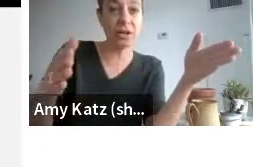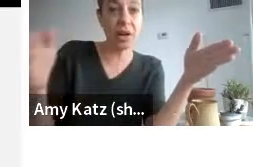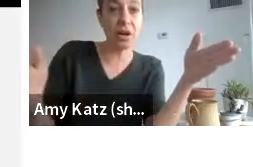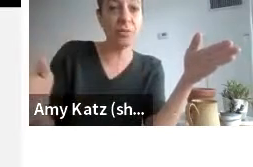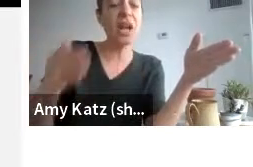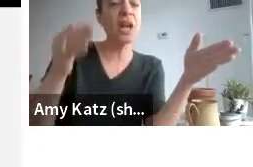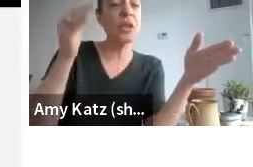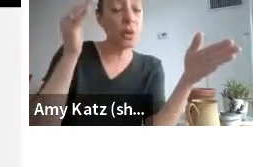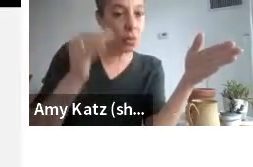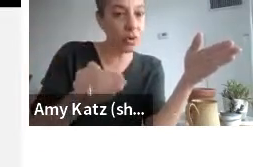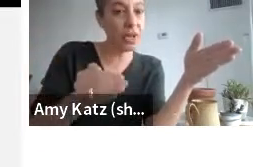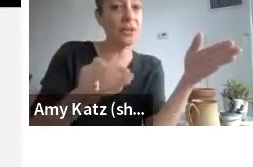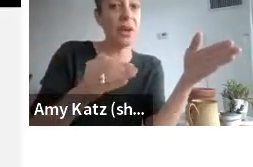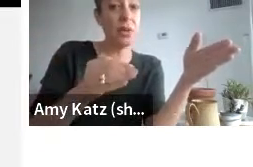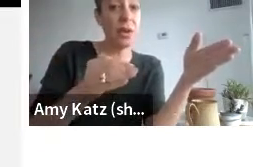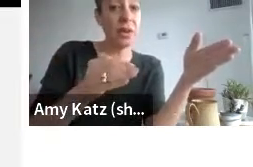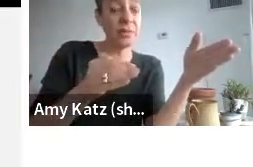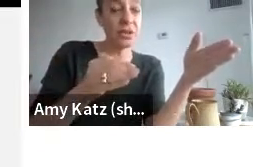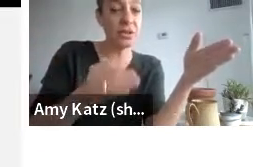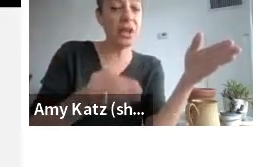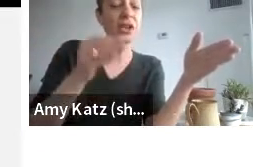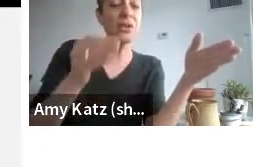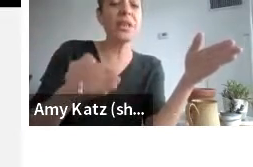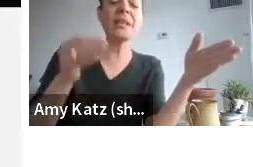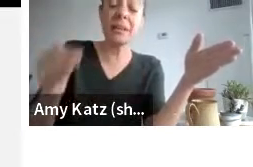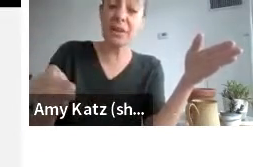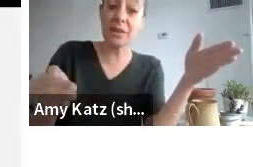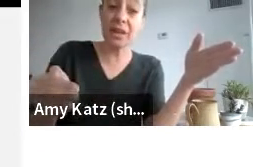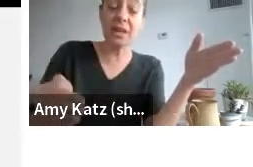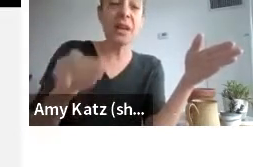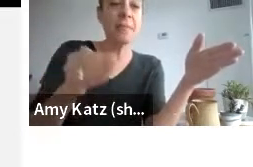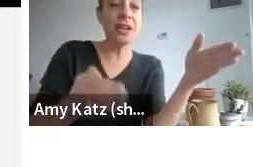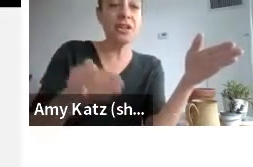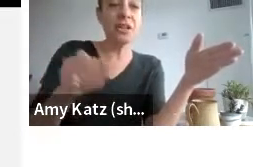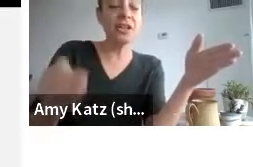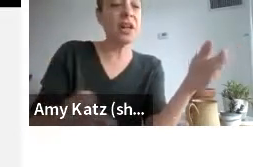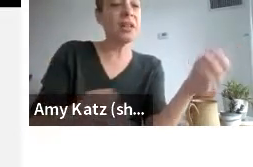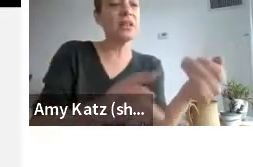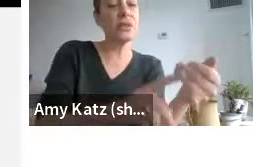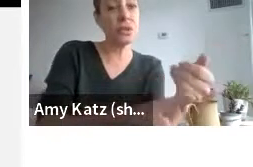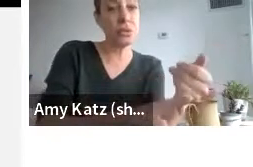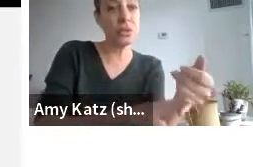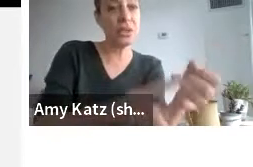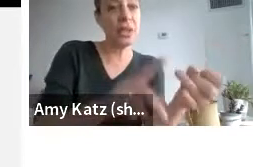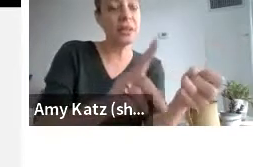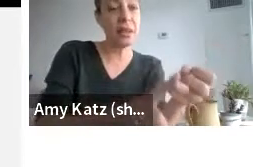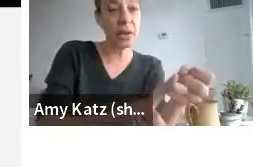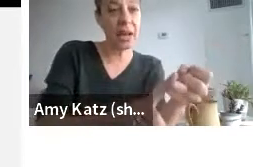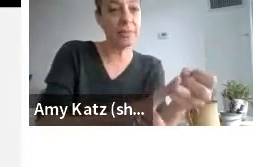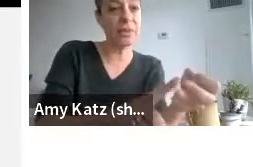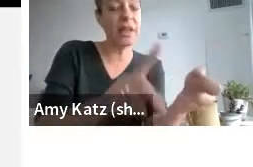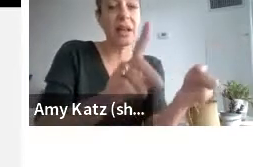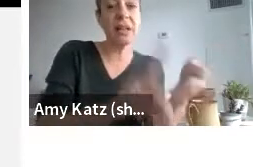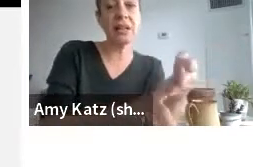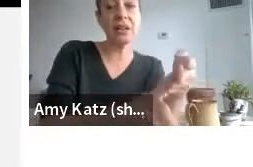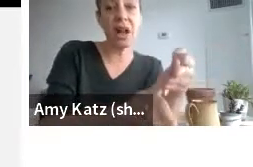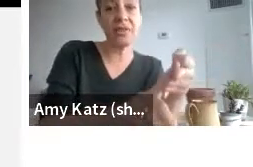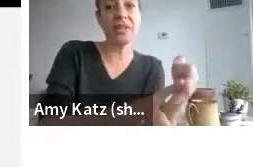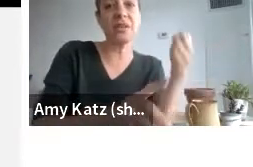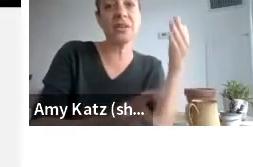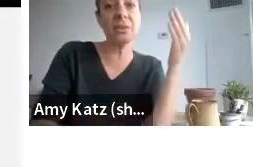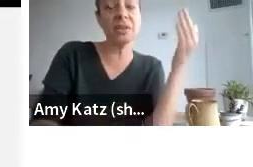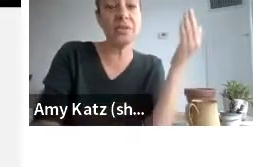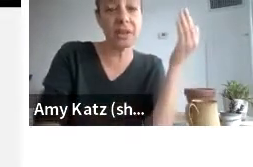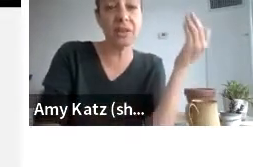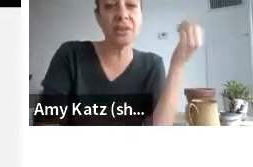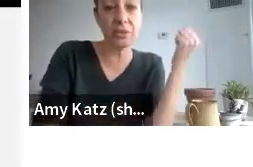or long-term care homes, there were indoor air quality measures during the same period mentioned in the checklist for schools, summer camps, and clinical